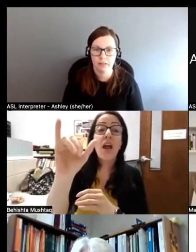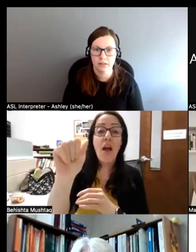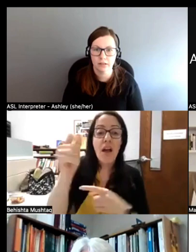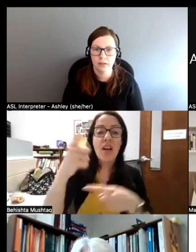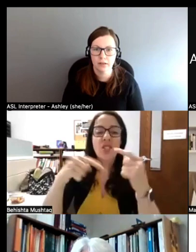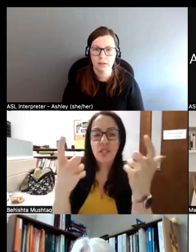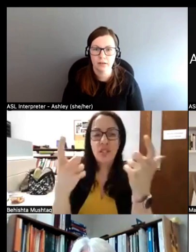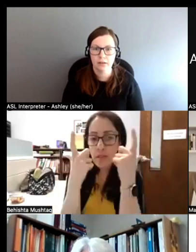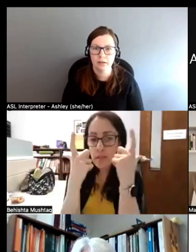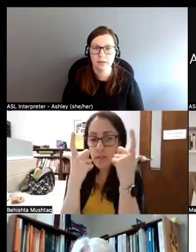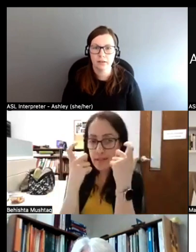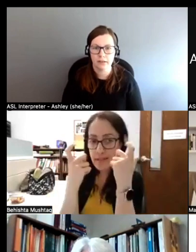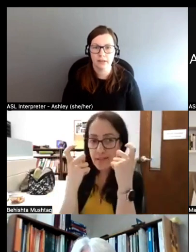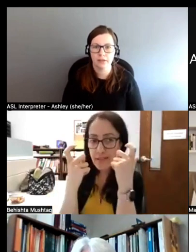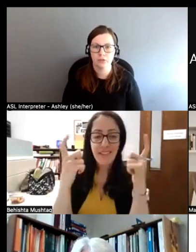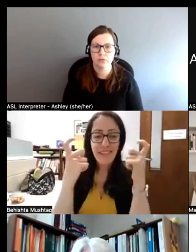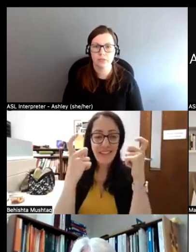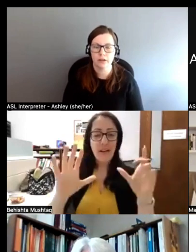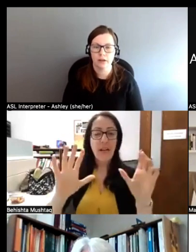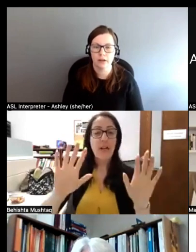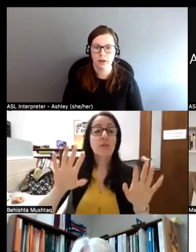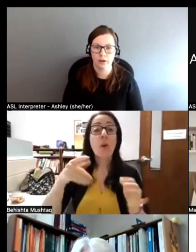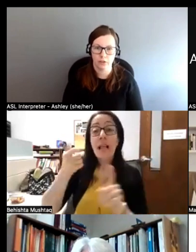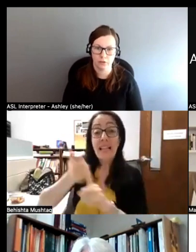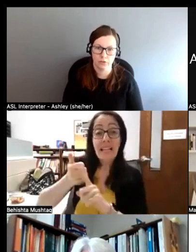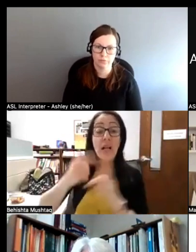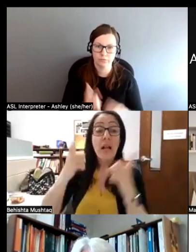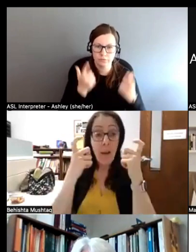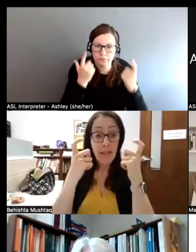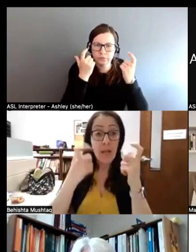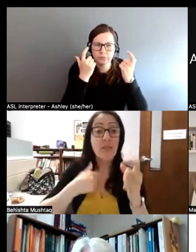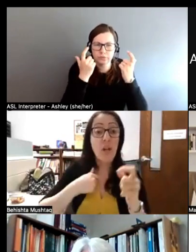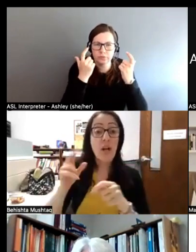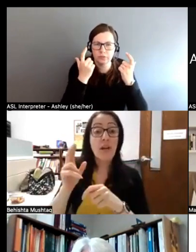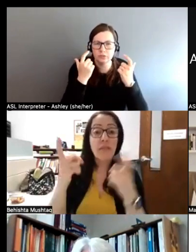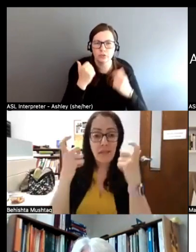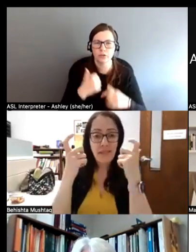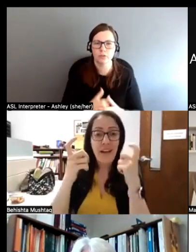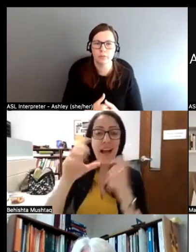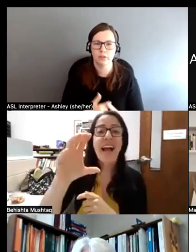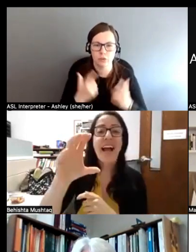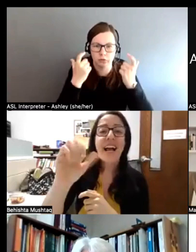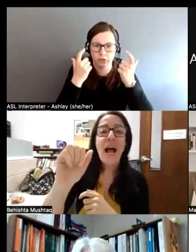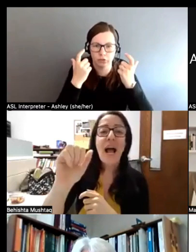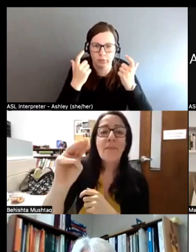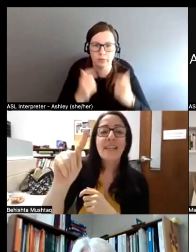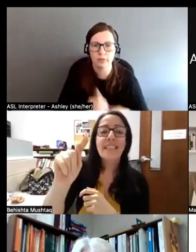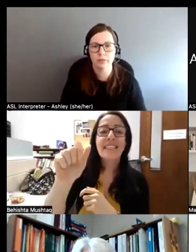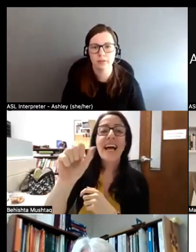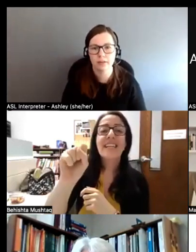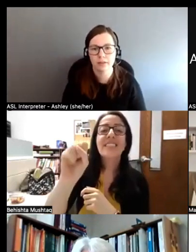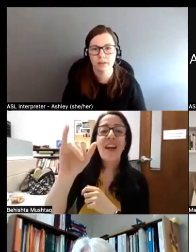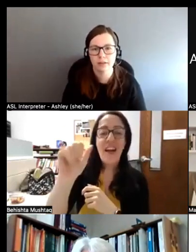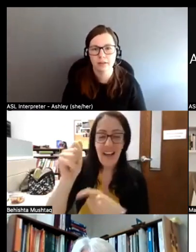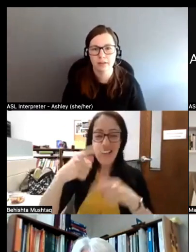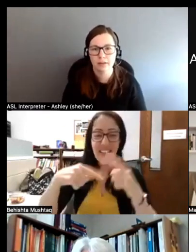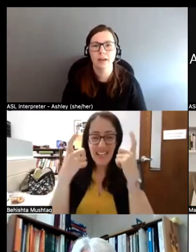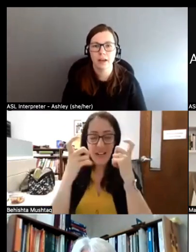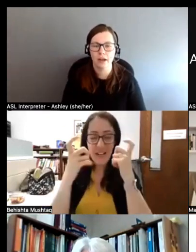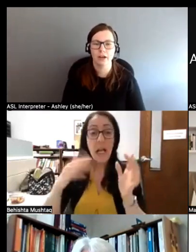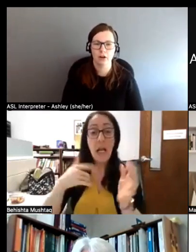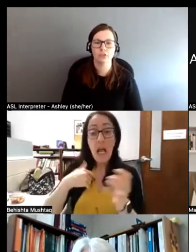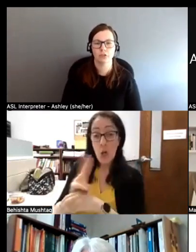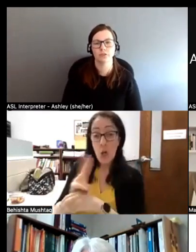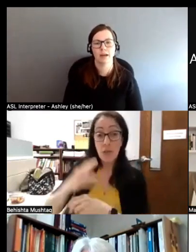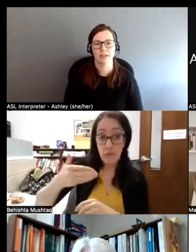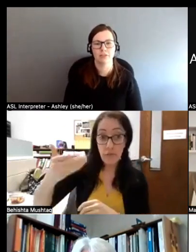raised, because I had used another, sorry, something the interpreter's not sure about.